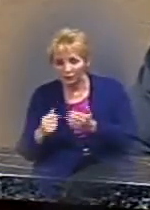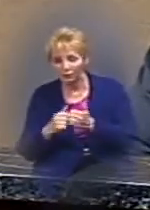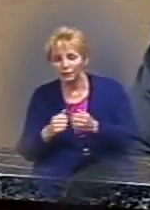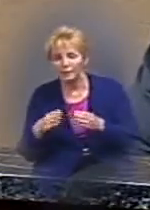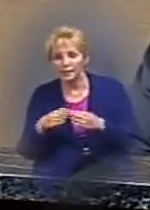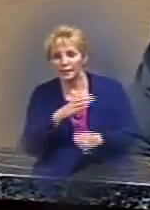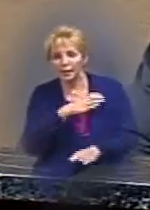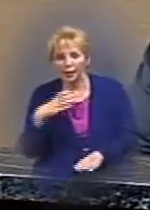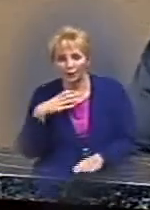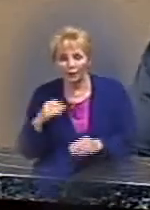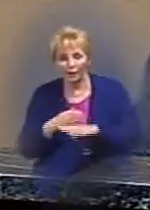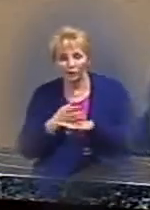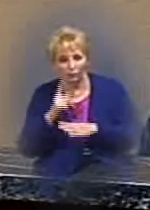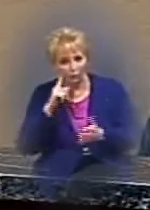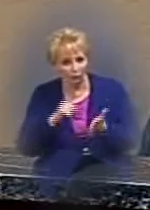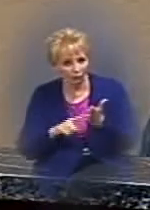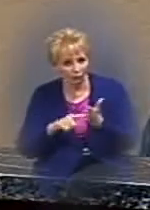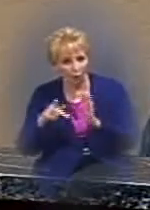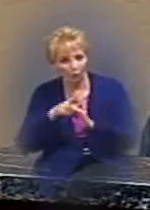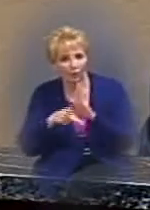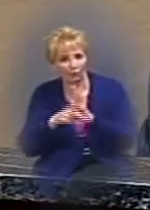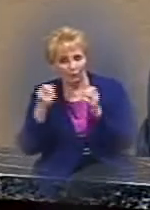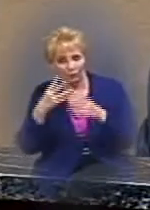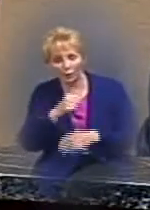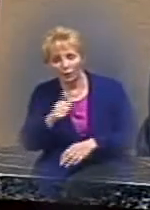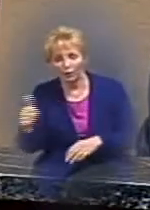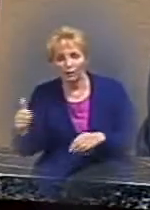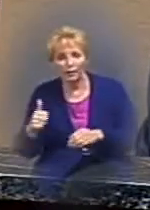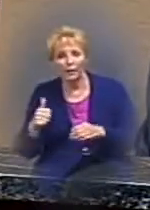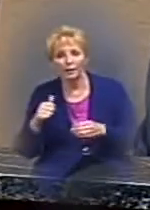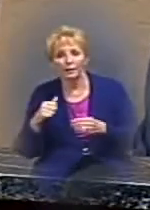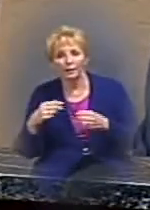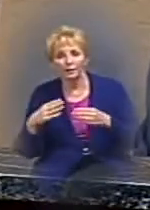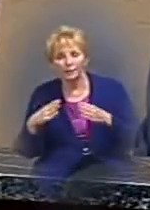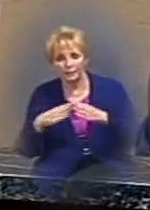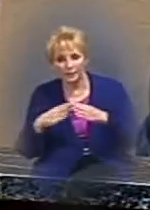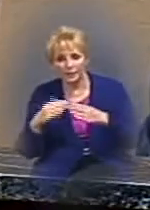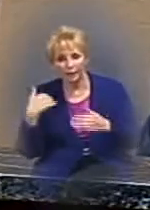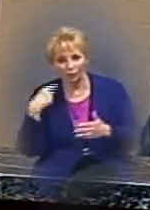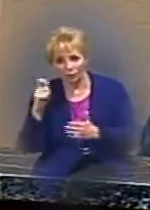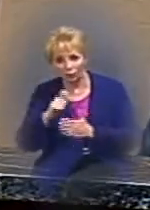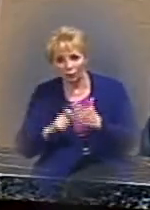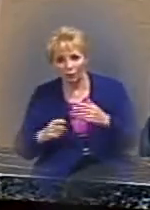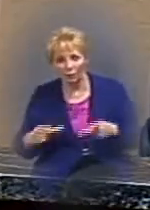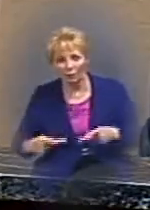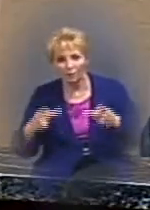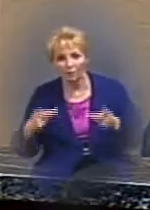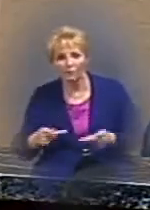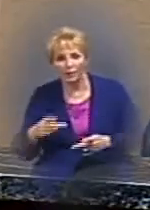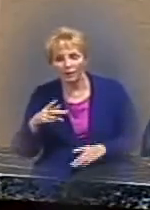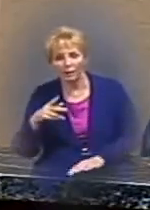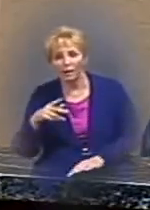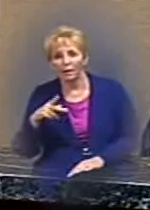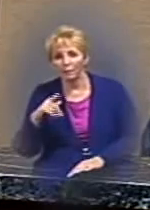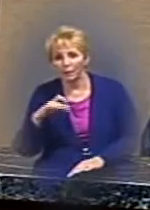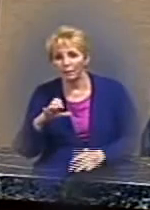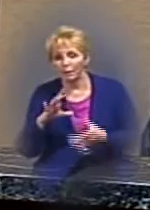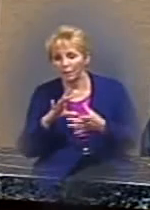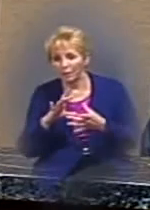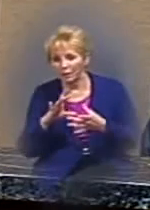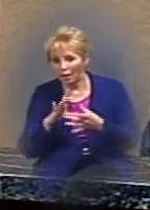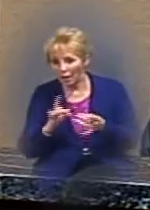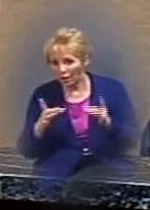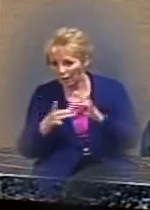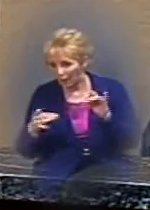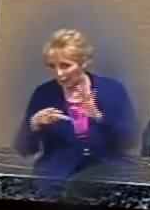Council and after reviewing policies from numerous other municipalities, has drafted a proposed public comment policy.